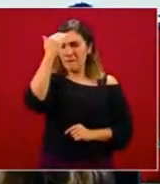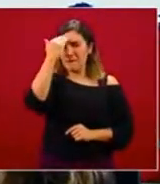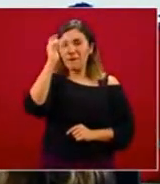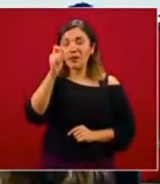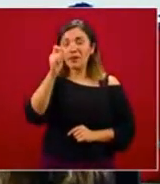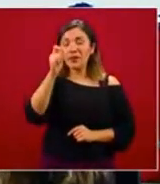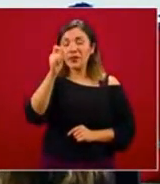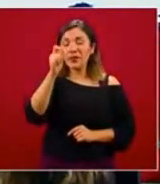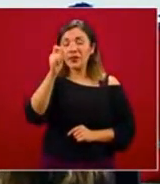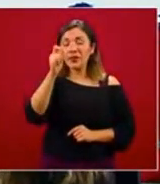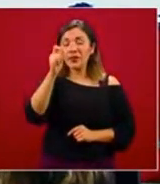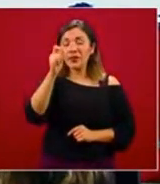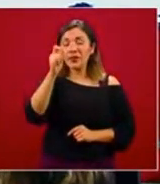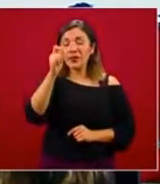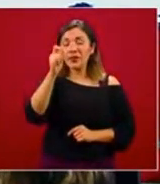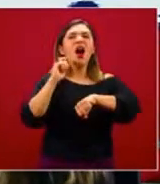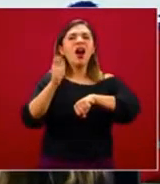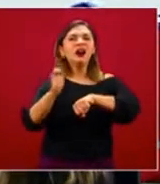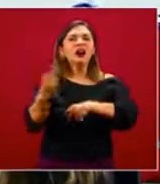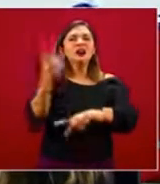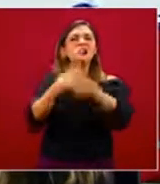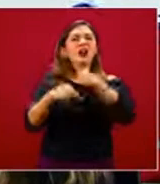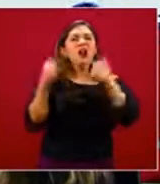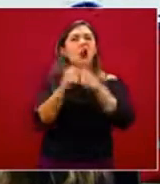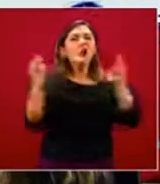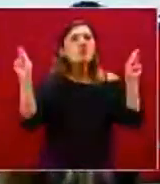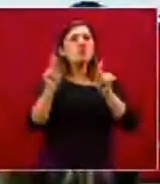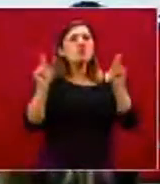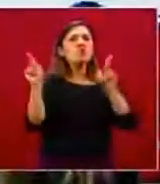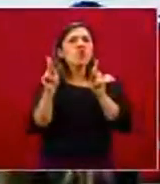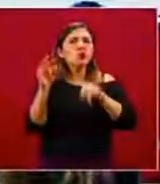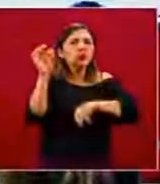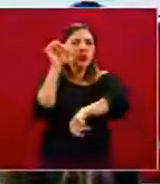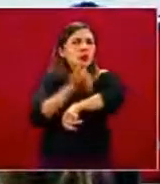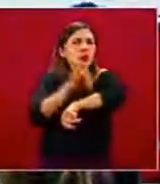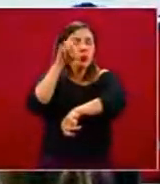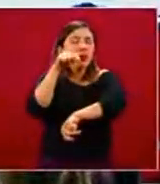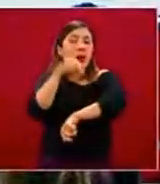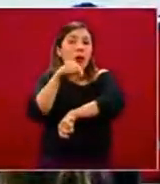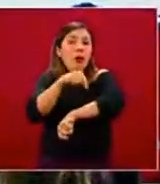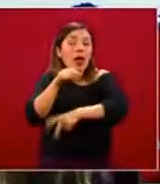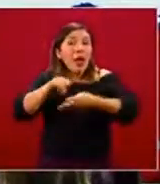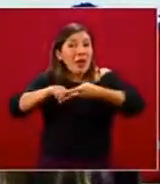rain season is beginning. As you all know, malaria is